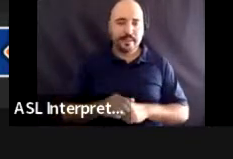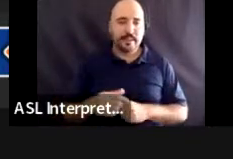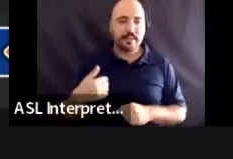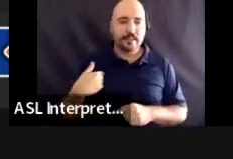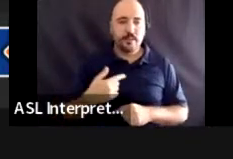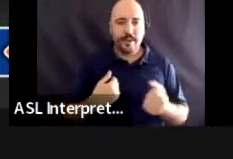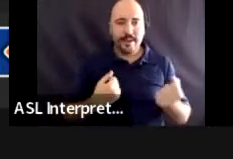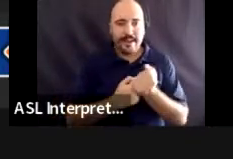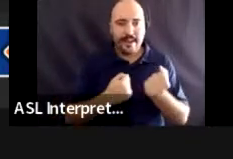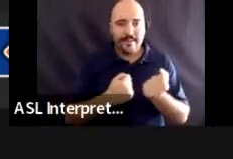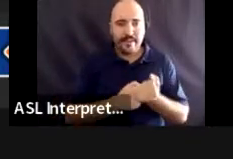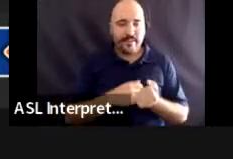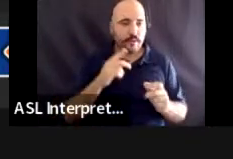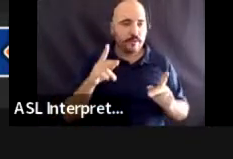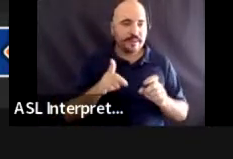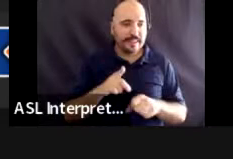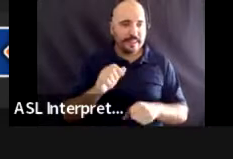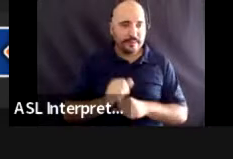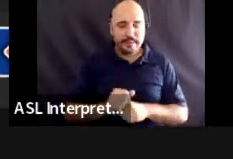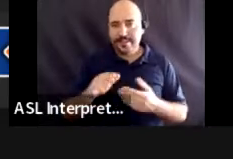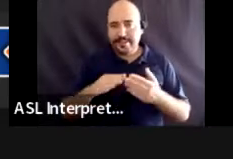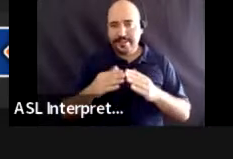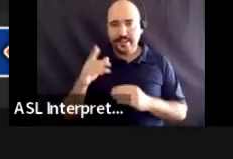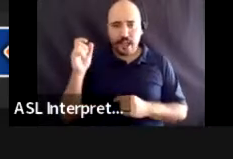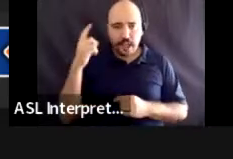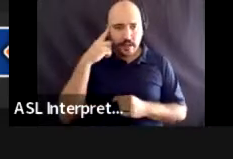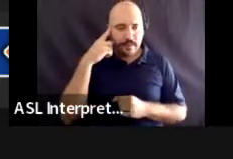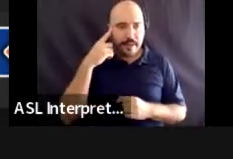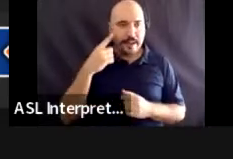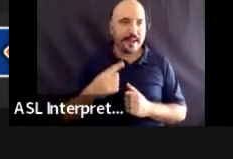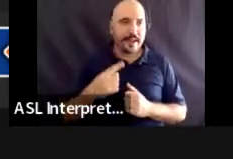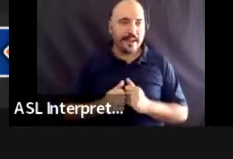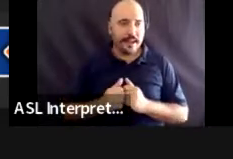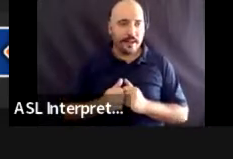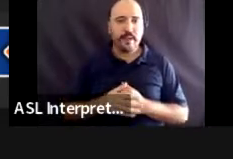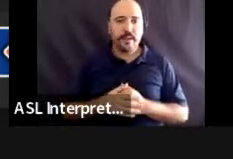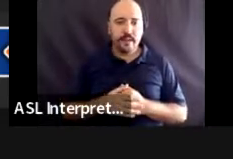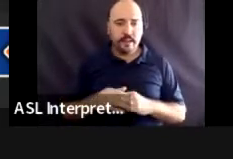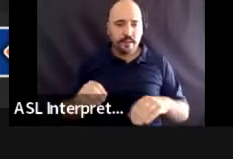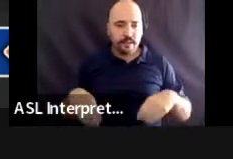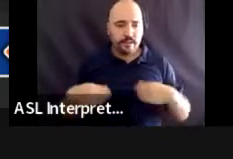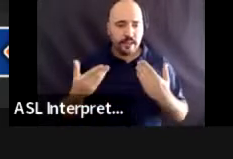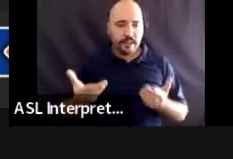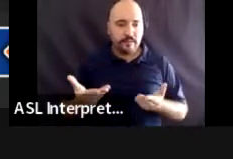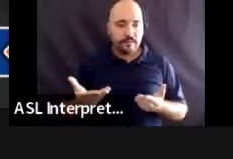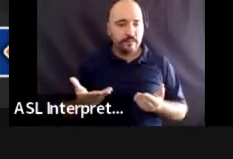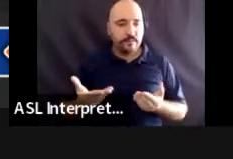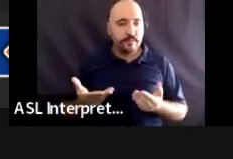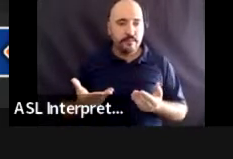advocate for people with disabilities in city government by providing